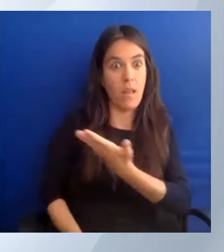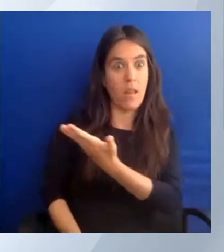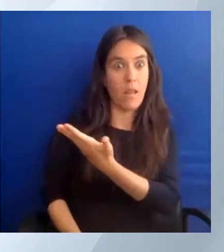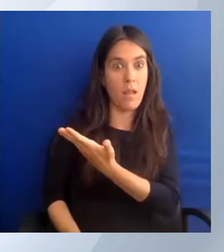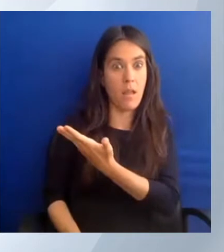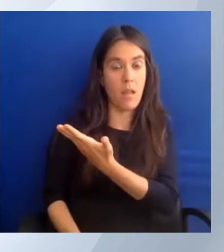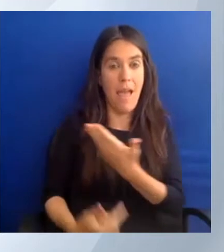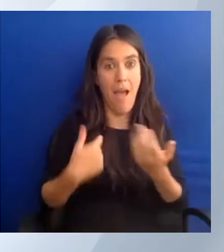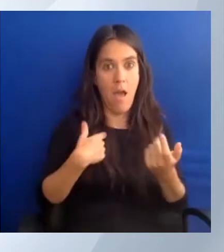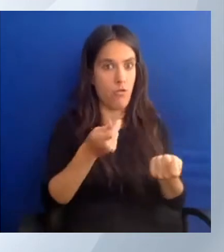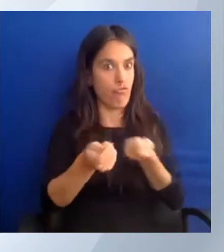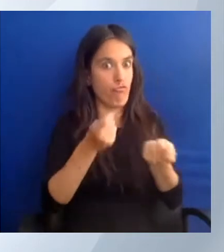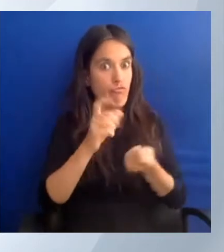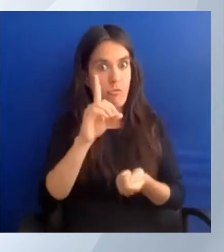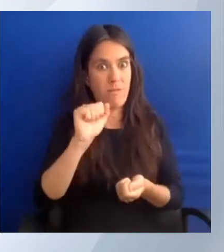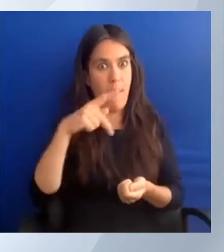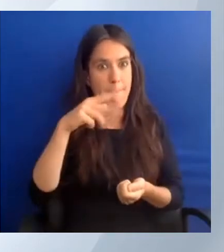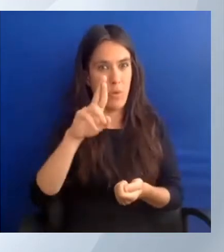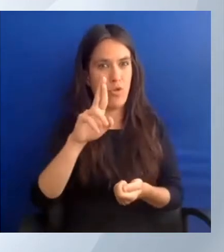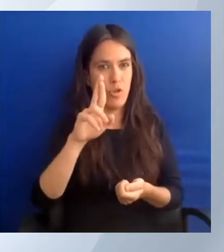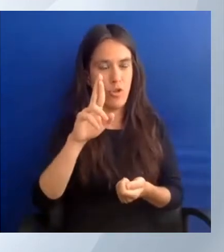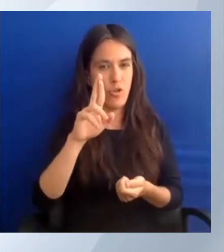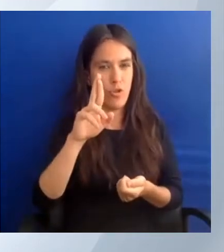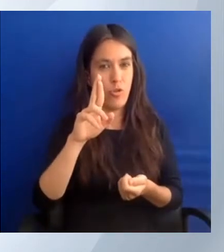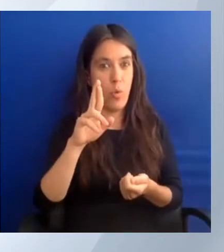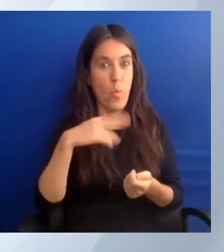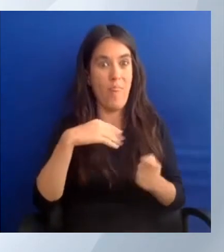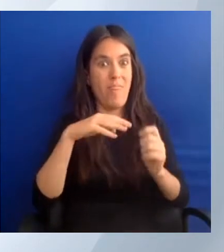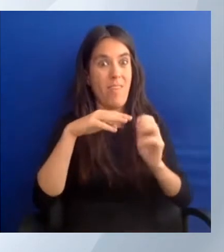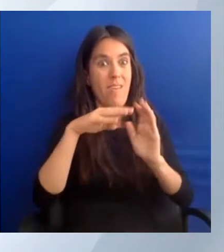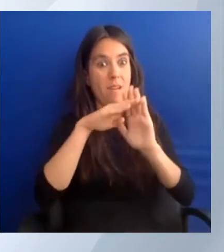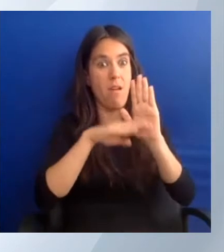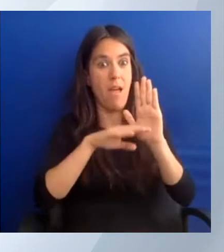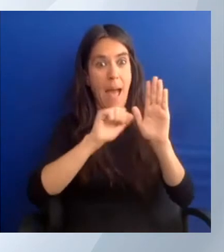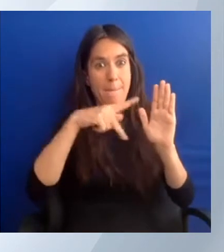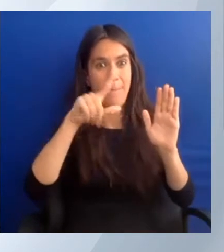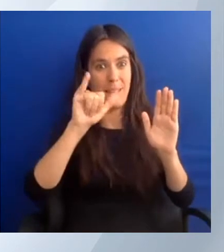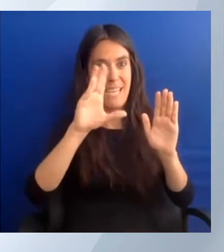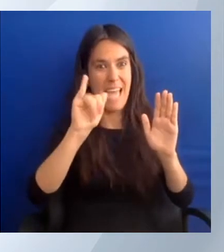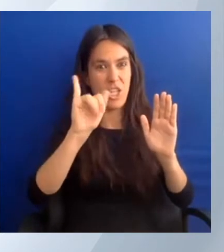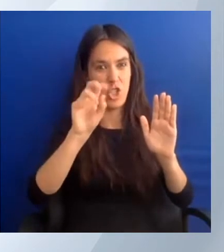running Dapr with the application